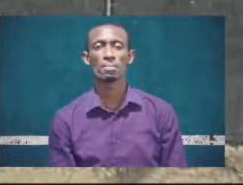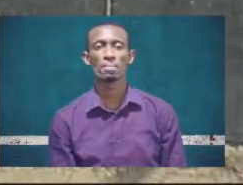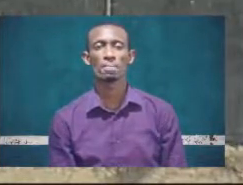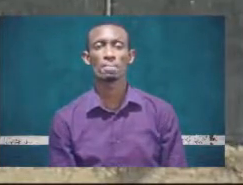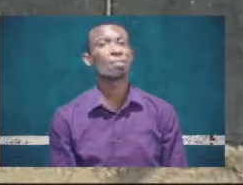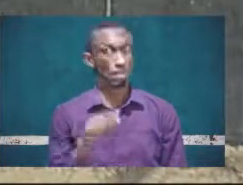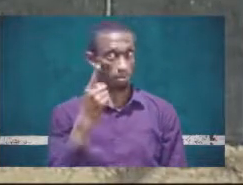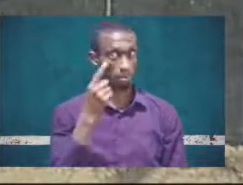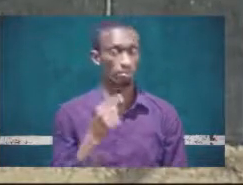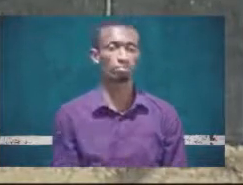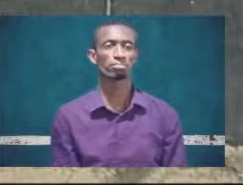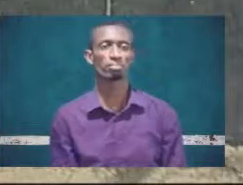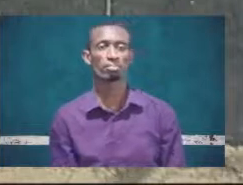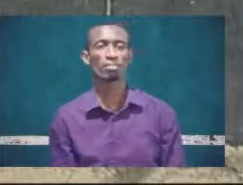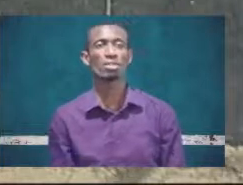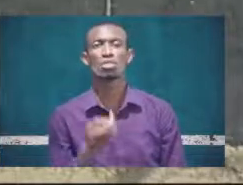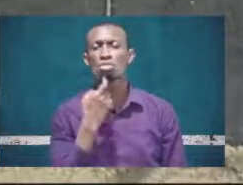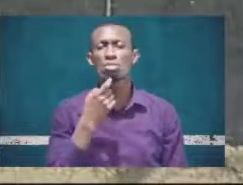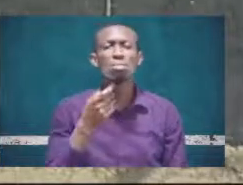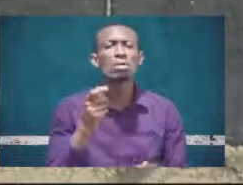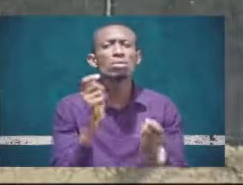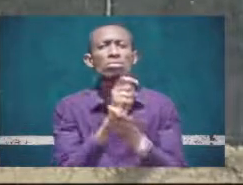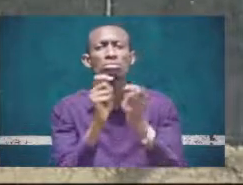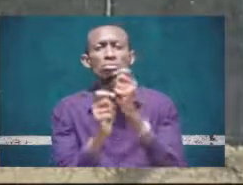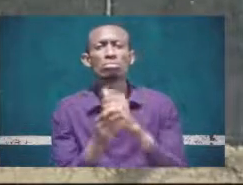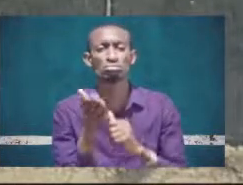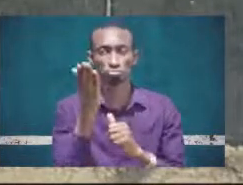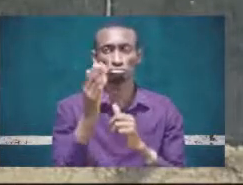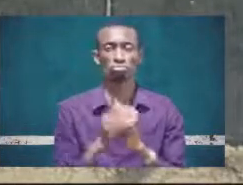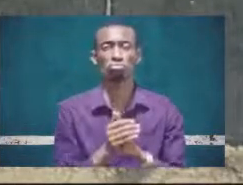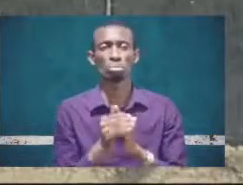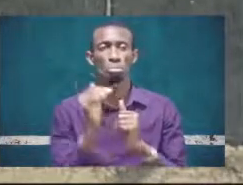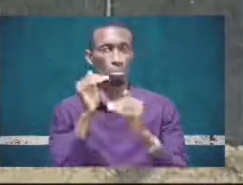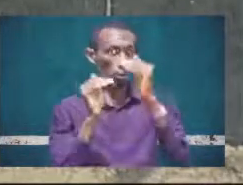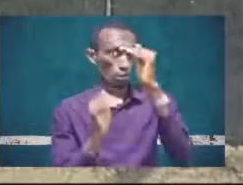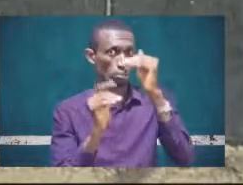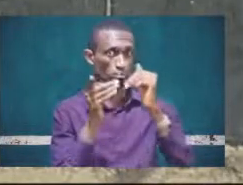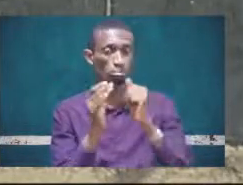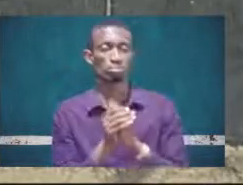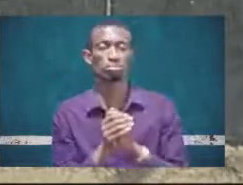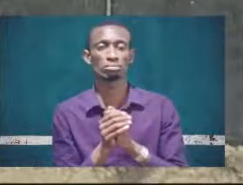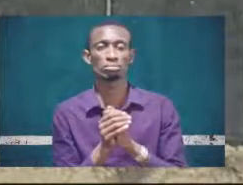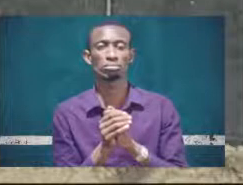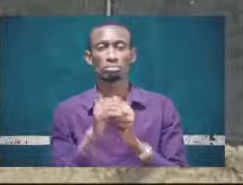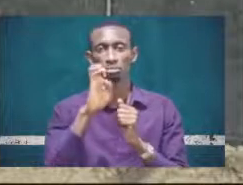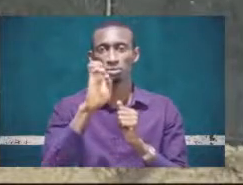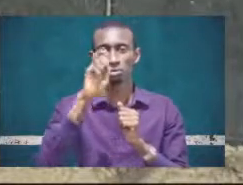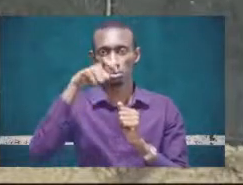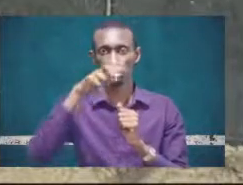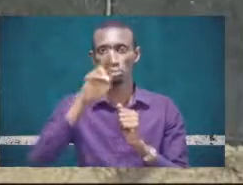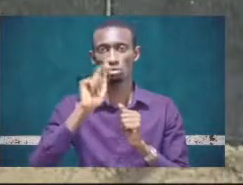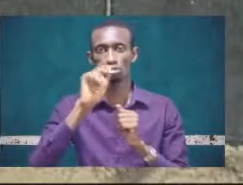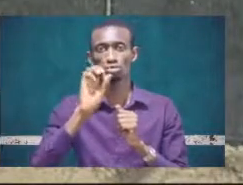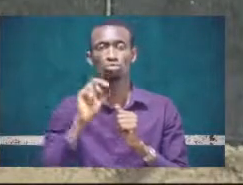First of all, I have to change this inequality into equation. So it means that I have